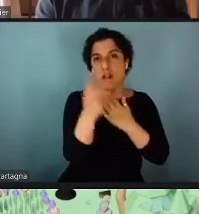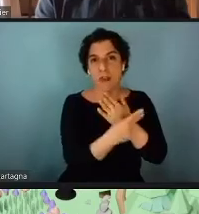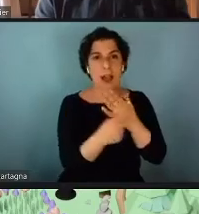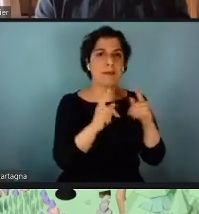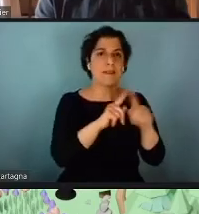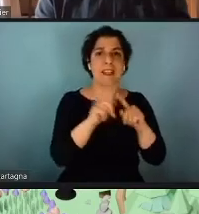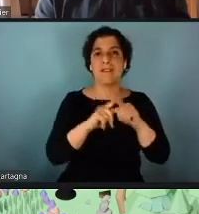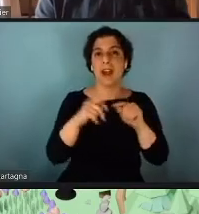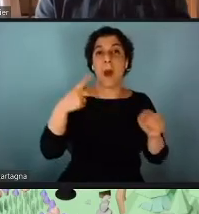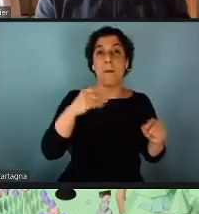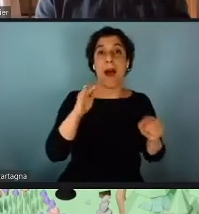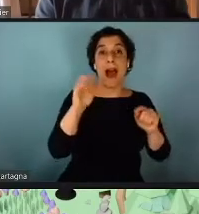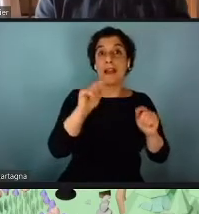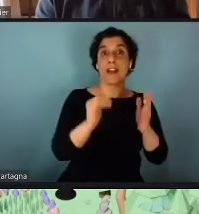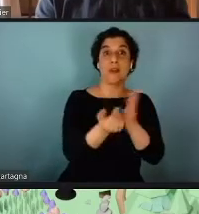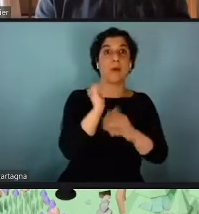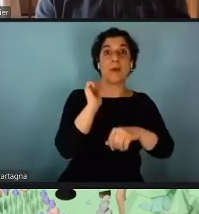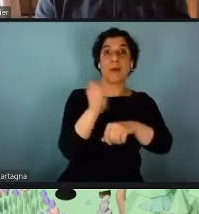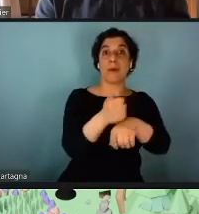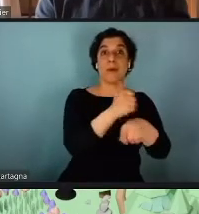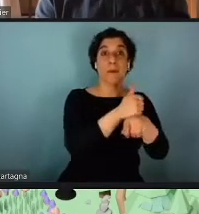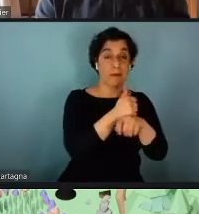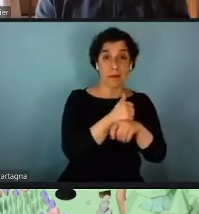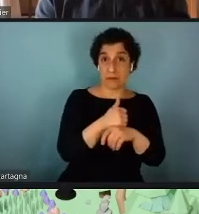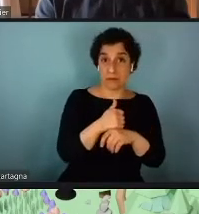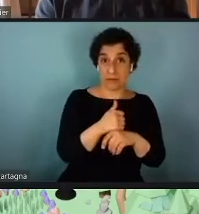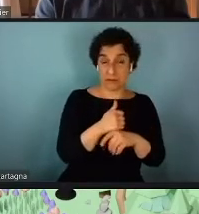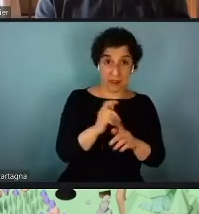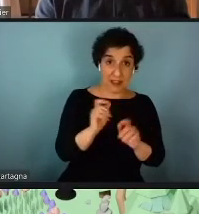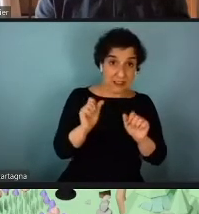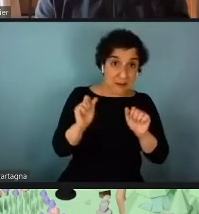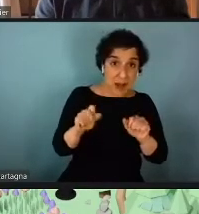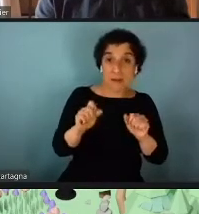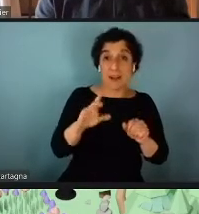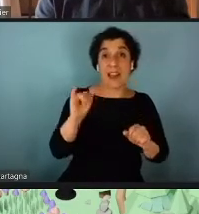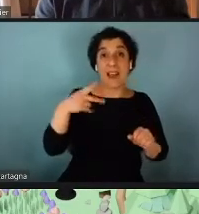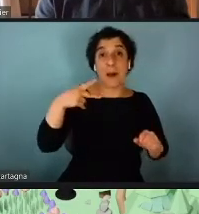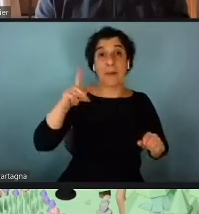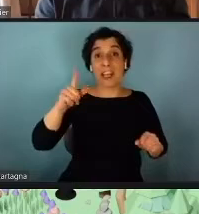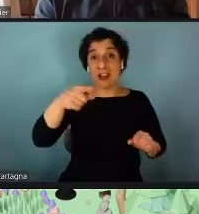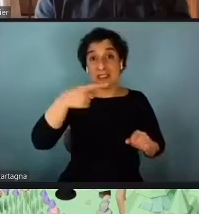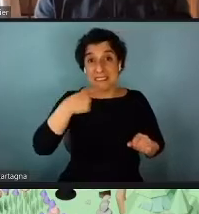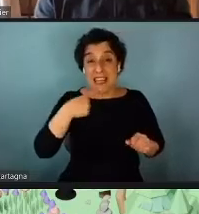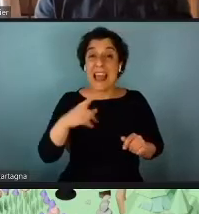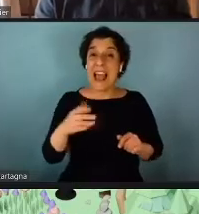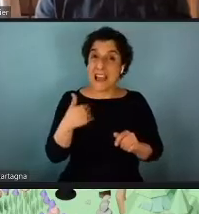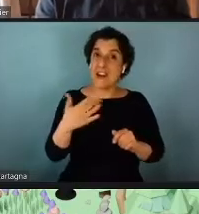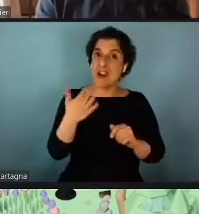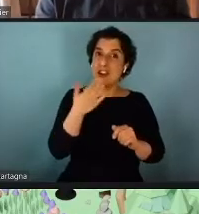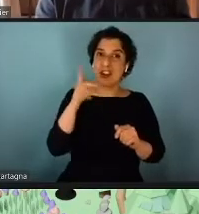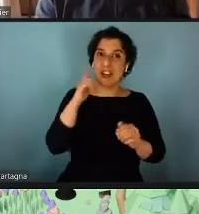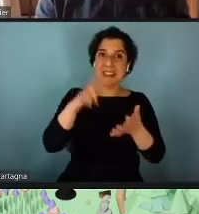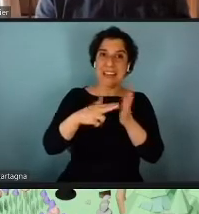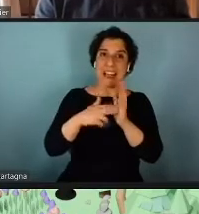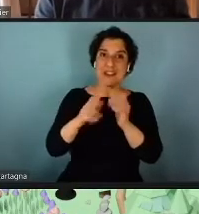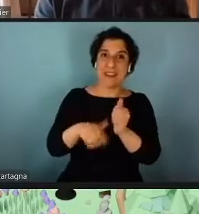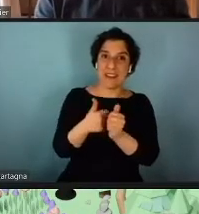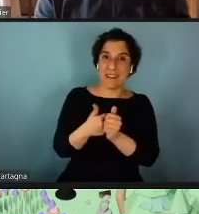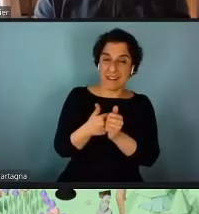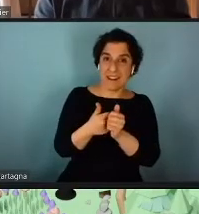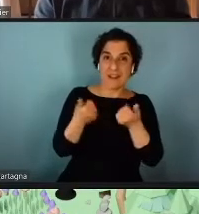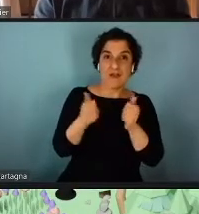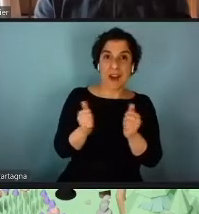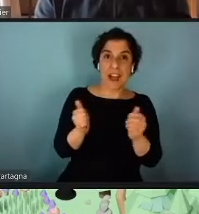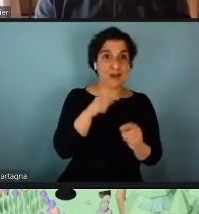they're going to, even if they're like Pierre said, they're made with good intentions to resolve a problem for